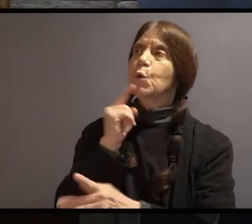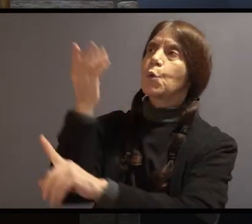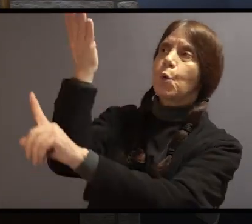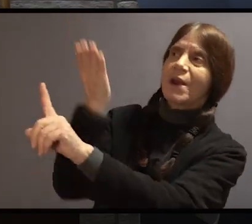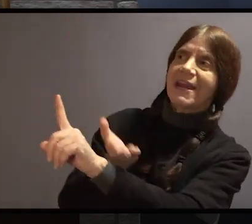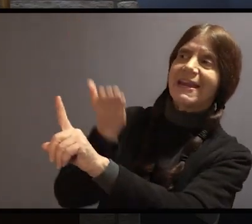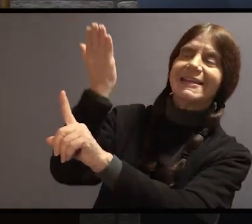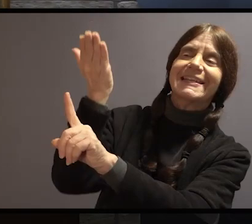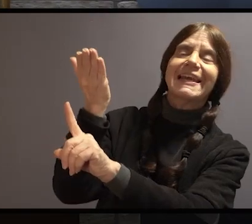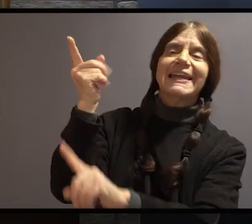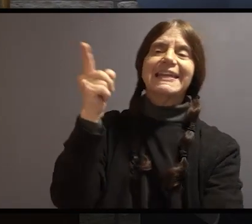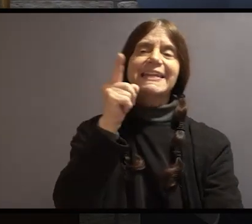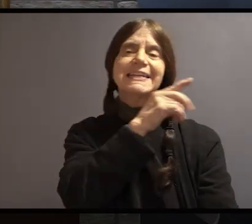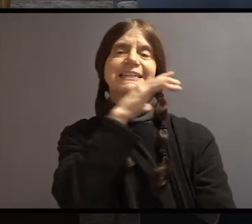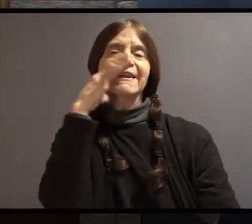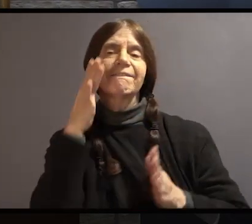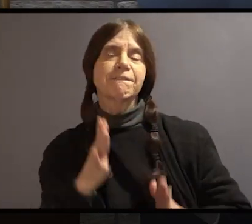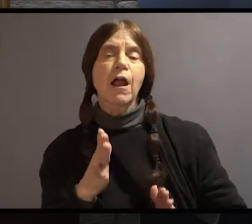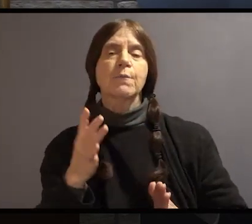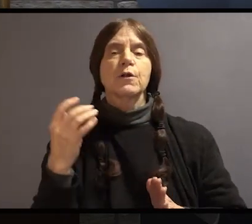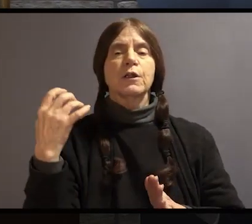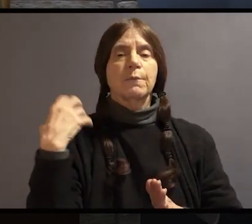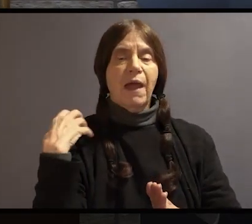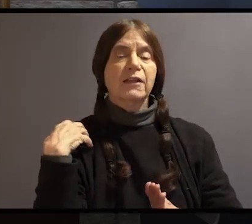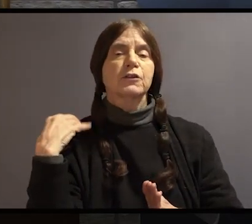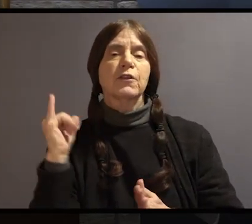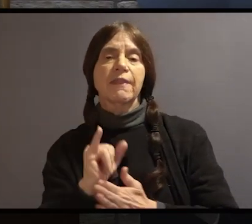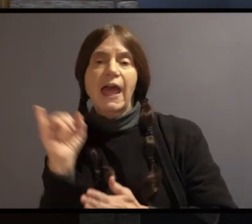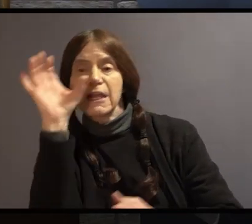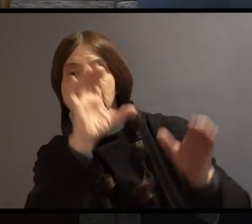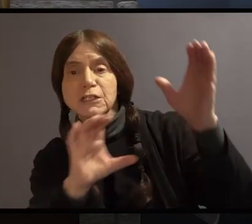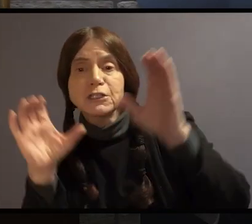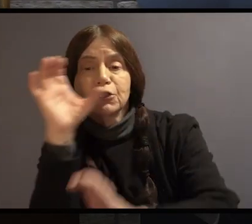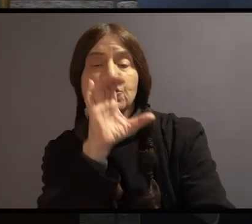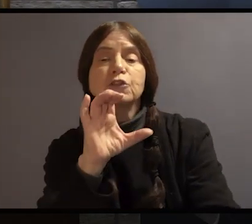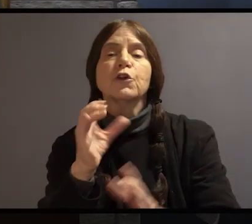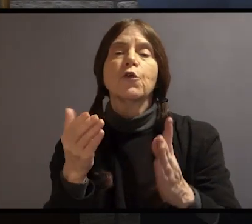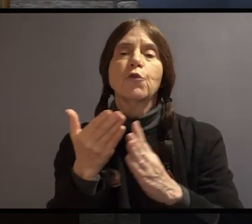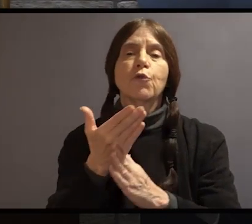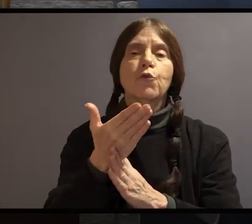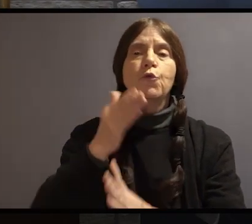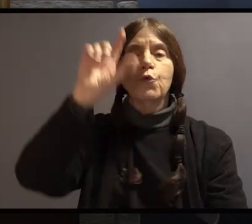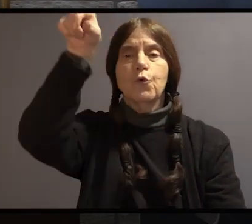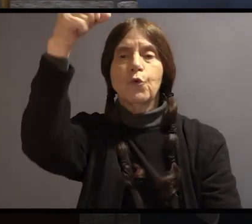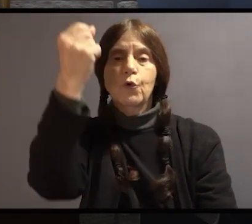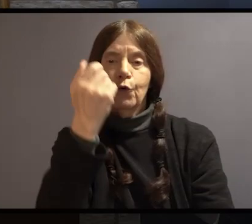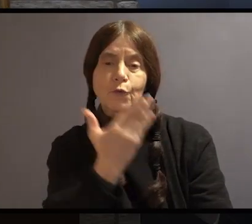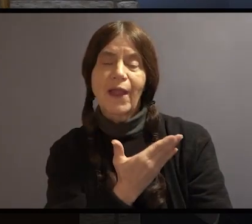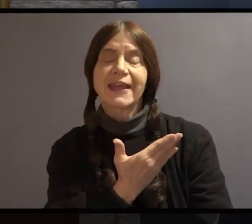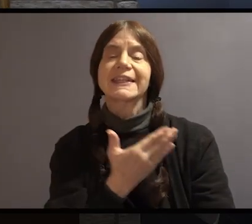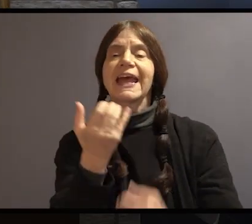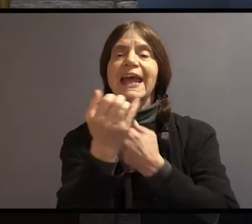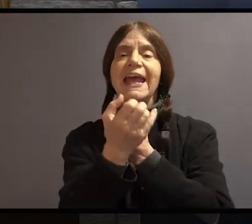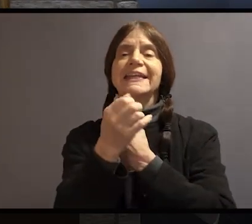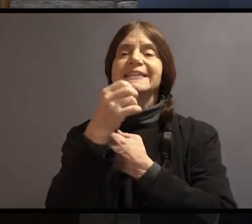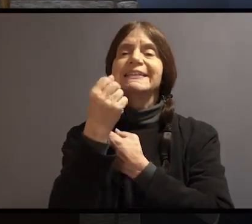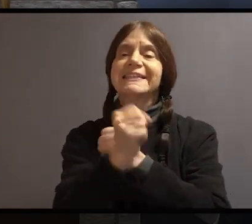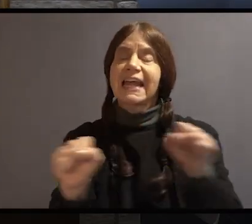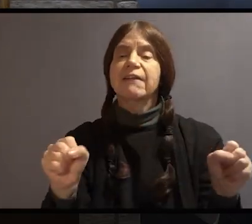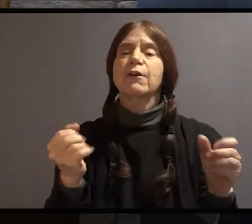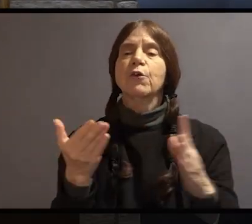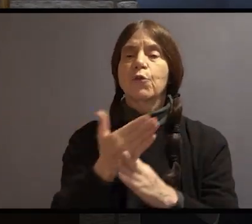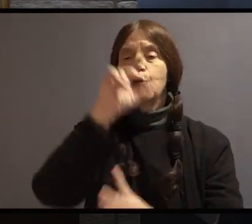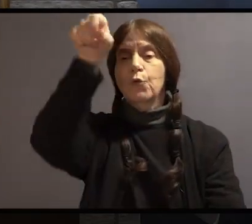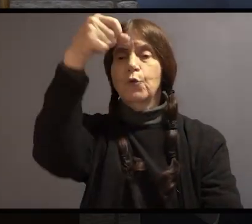master in our text who went out and found us by His grace. He saved us by grace alone. Using